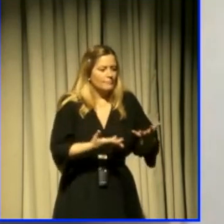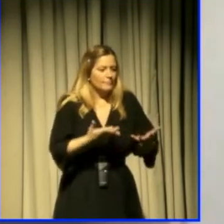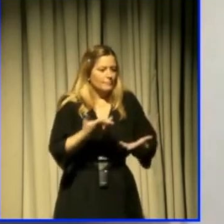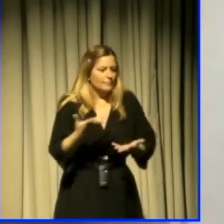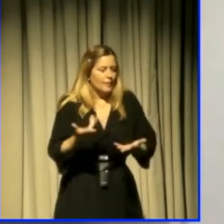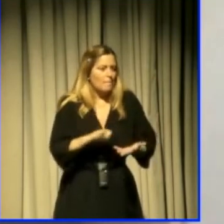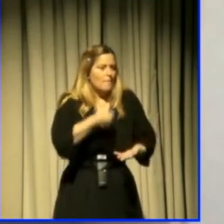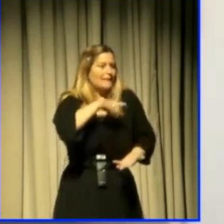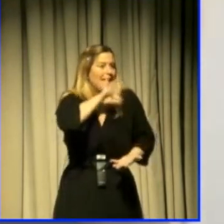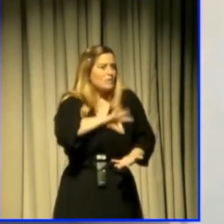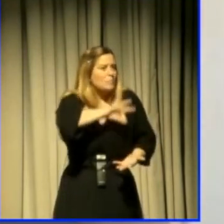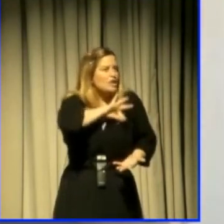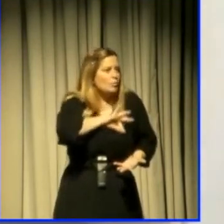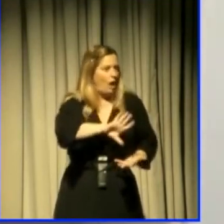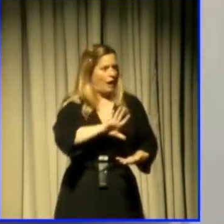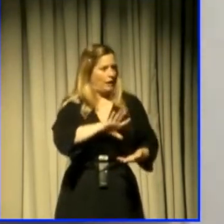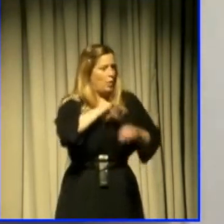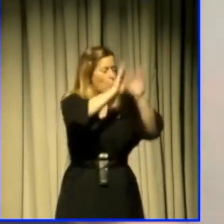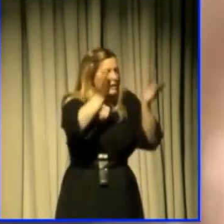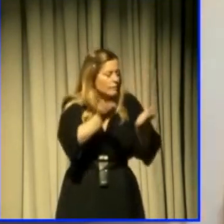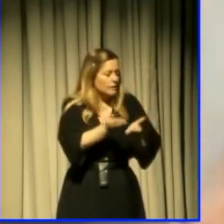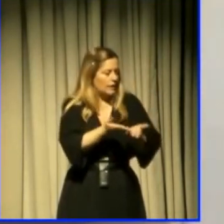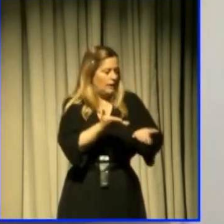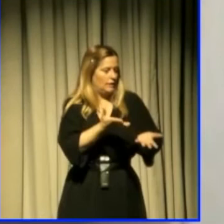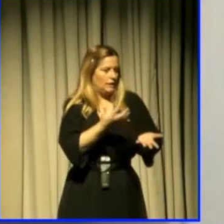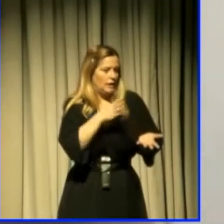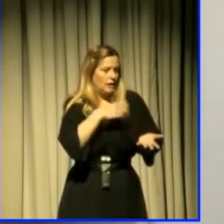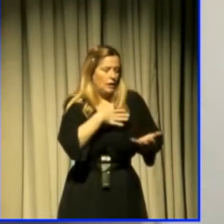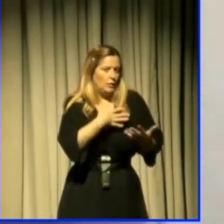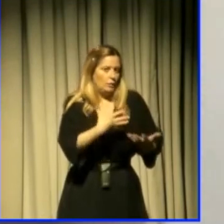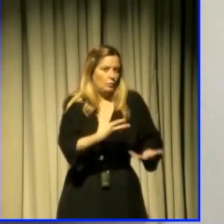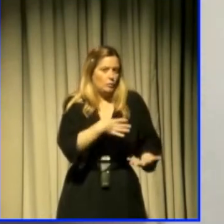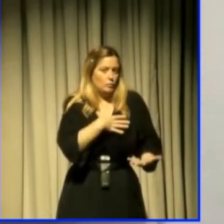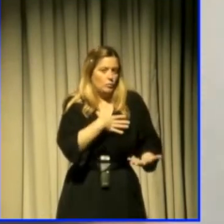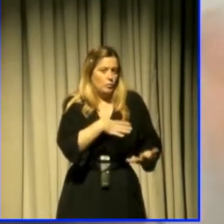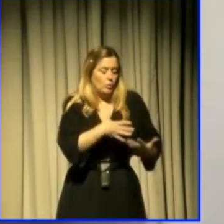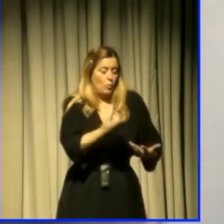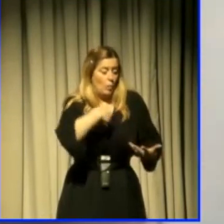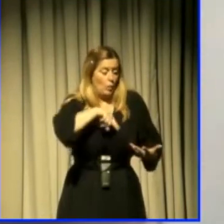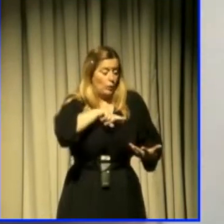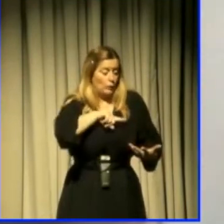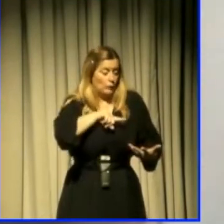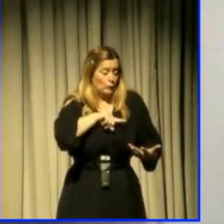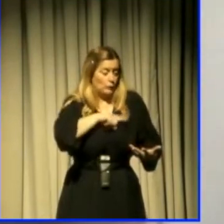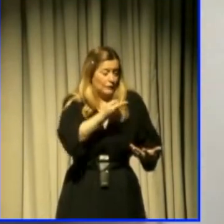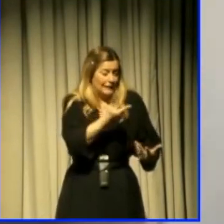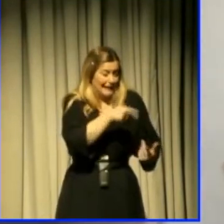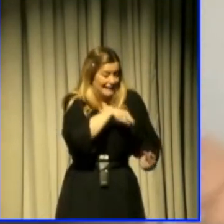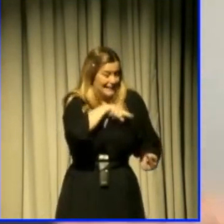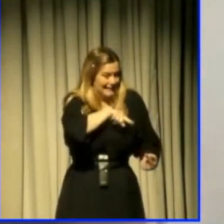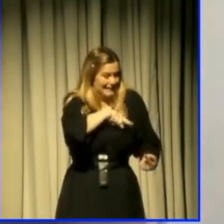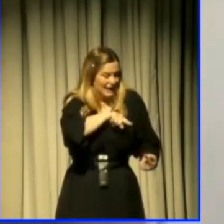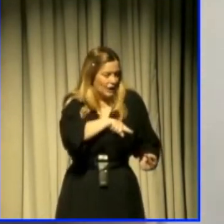this primal human need again to get really engaged into the world, how to apply this type of trend to